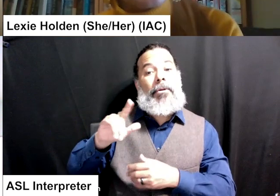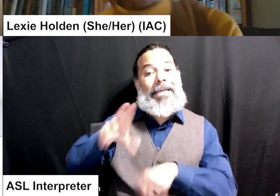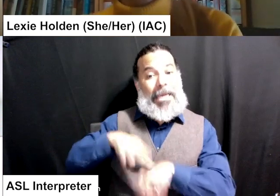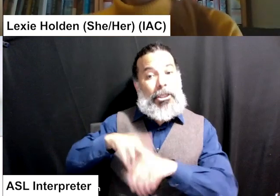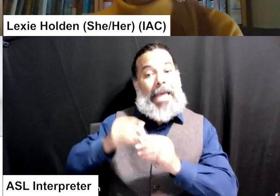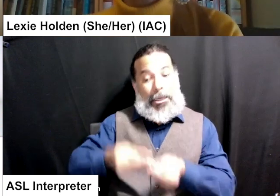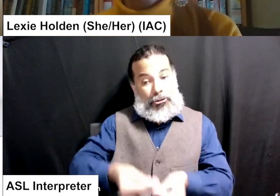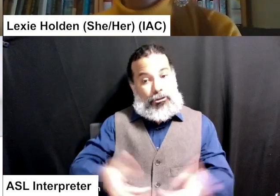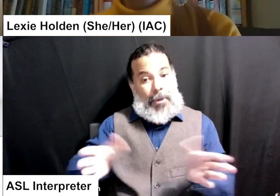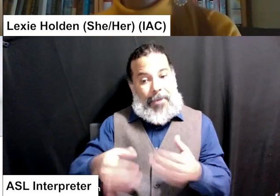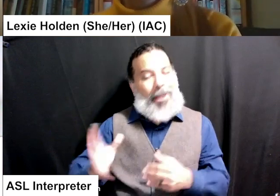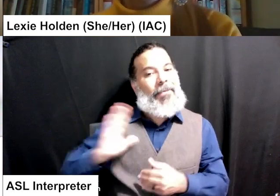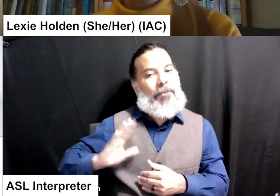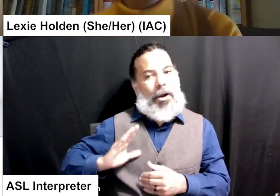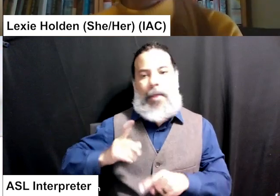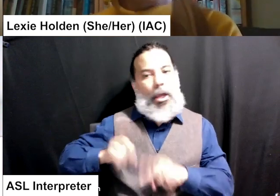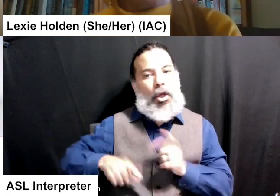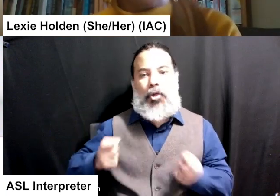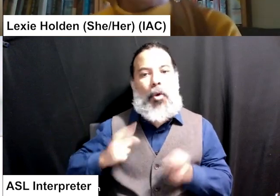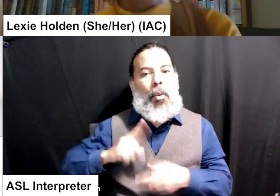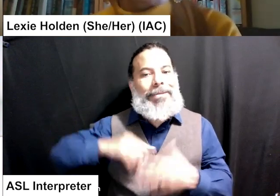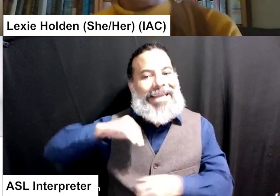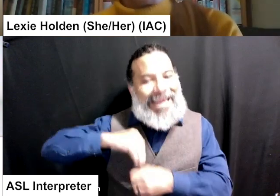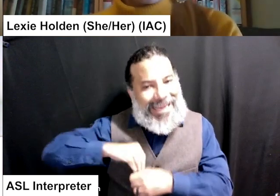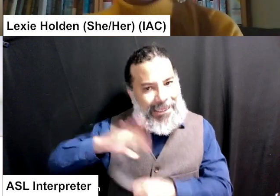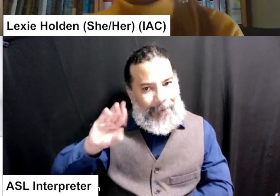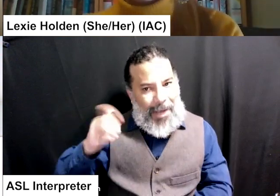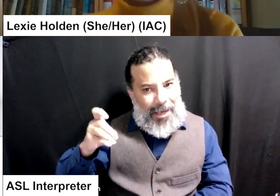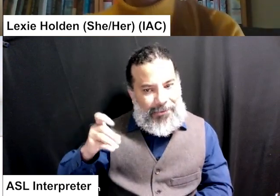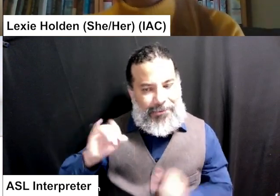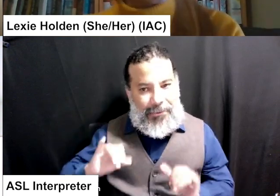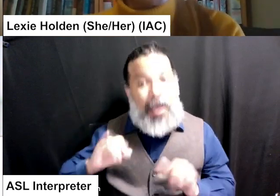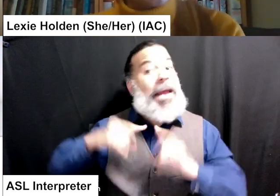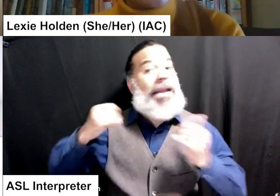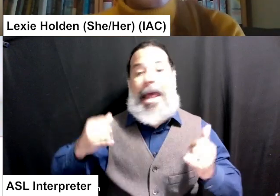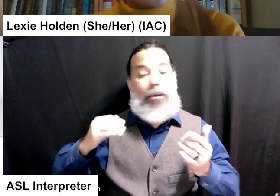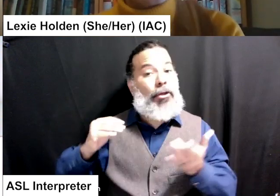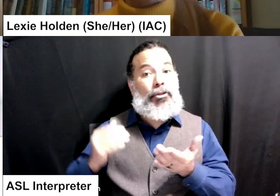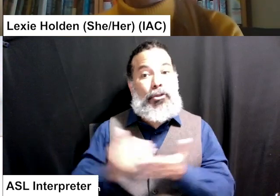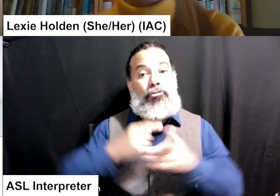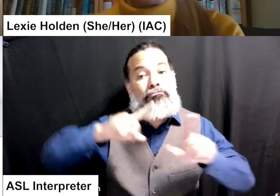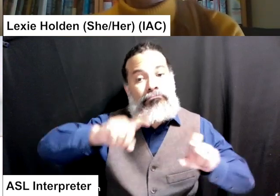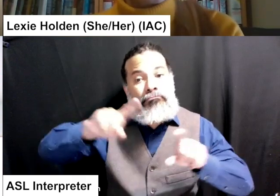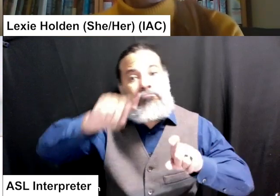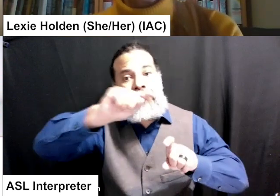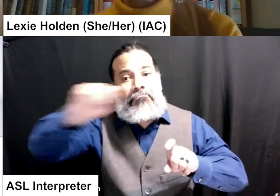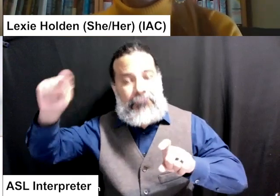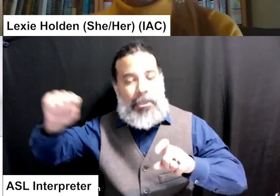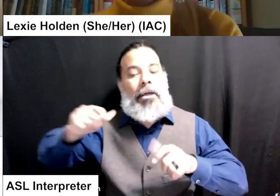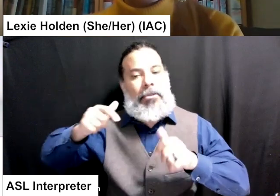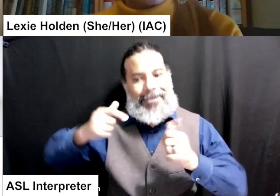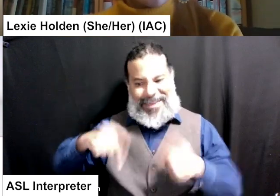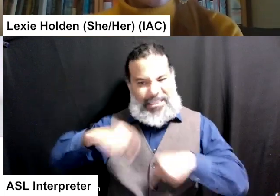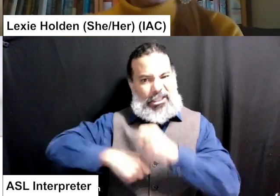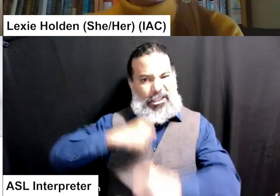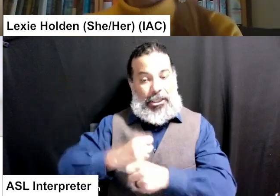the boxes, previously they were unable to control what was within the boxes. But there are now several pilot projects that have started taking place this year